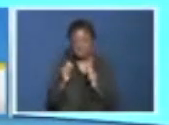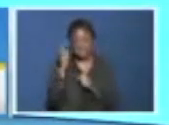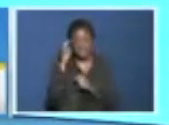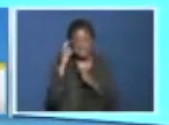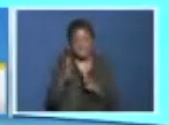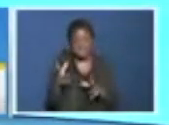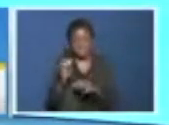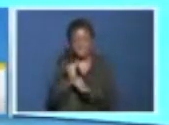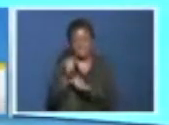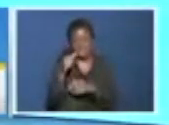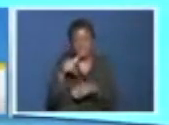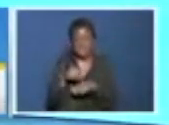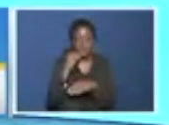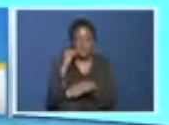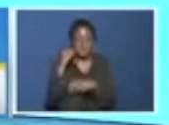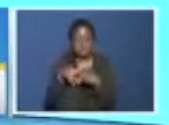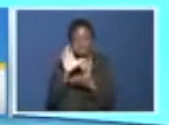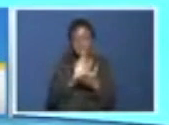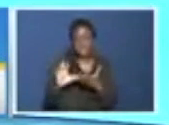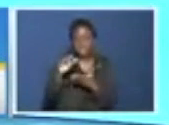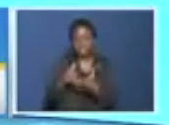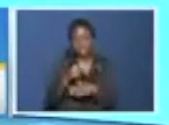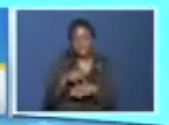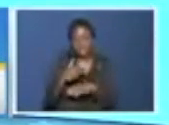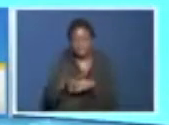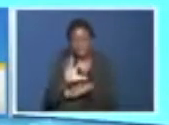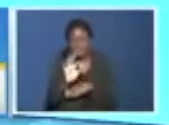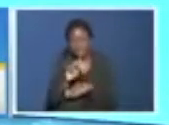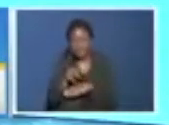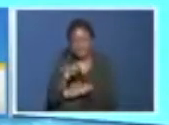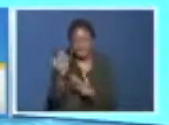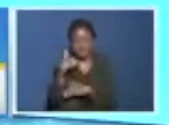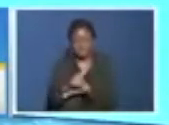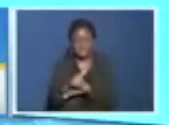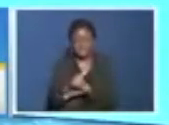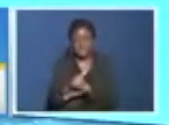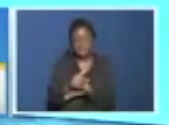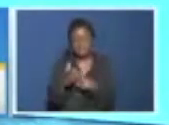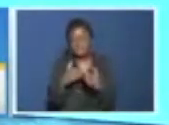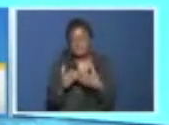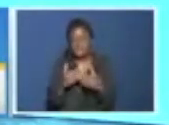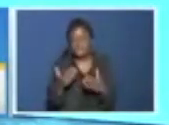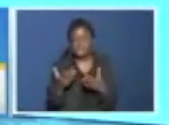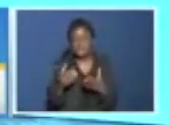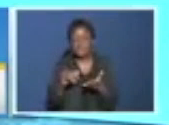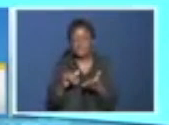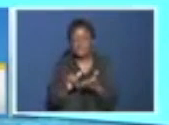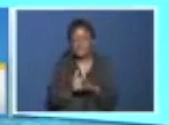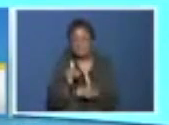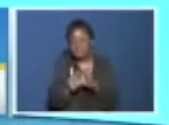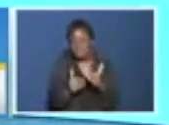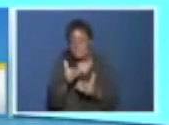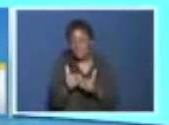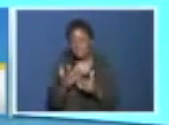in central New Providence after 9 last evening and, according to police, without incident. Despite such inroads, authorities are still very